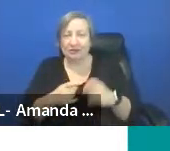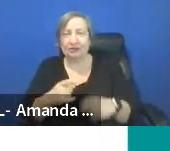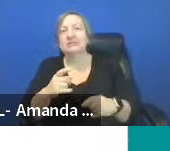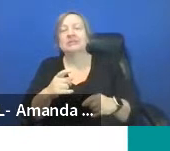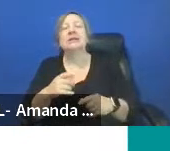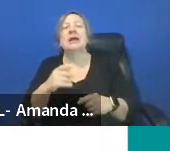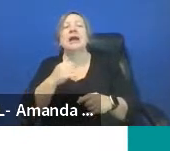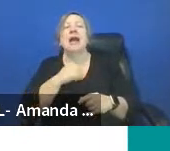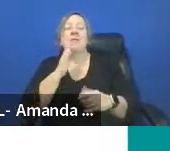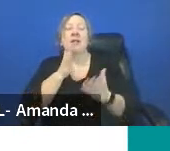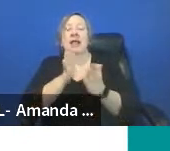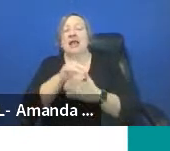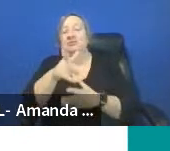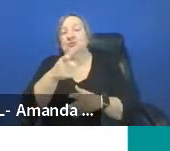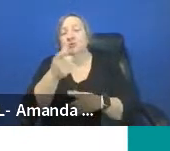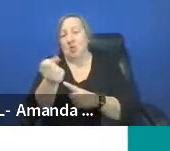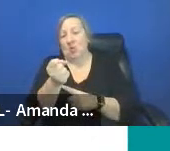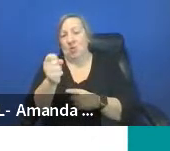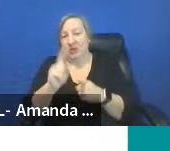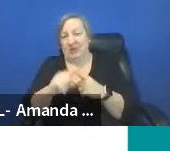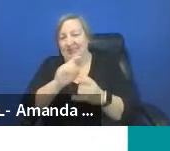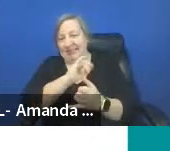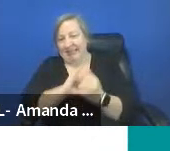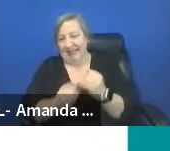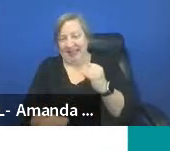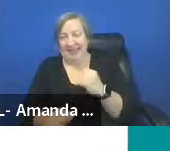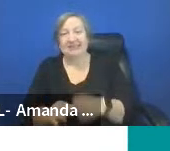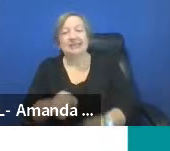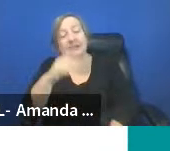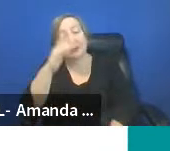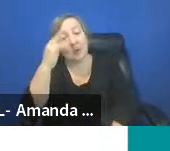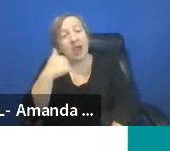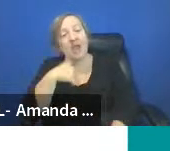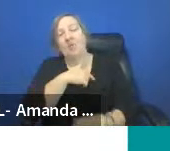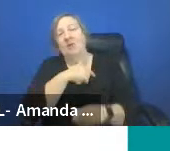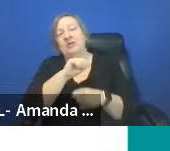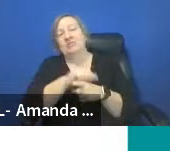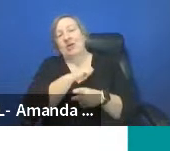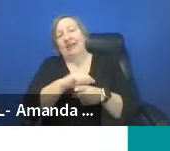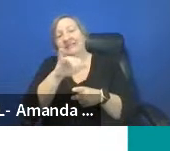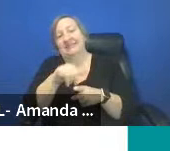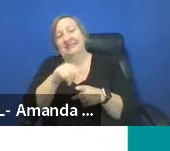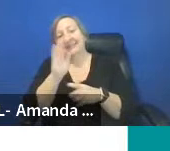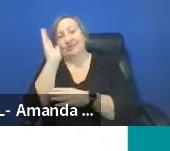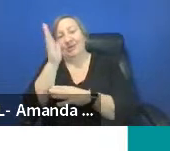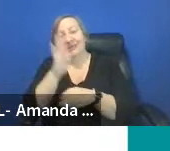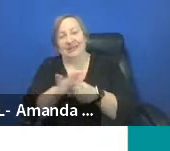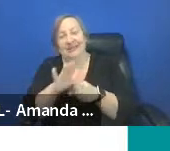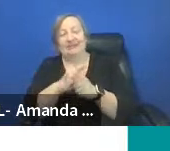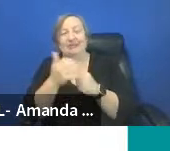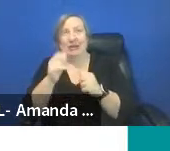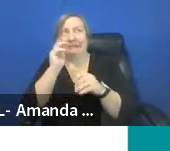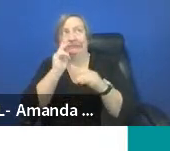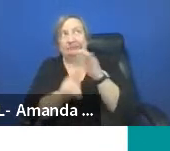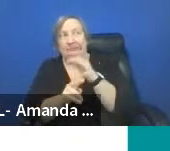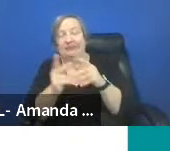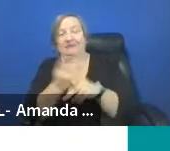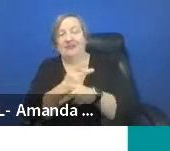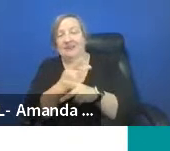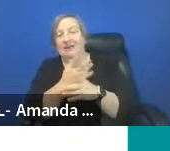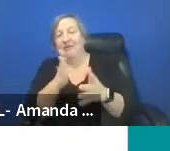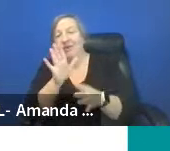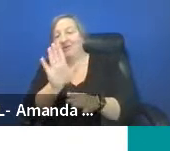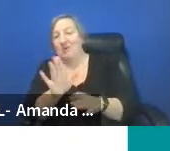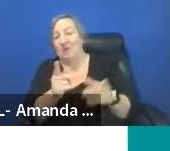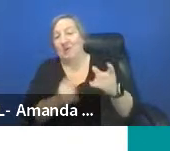to hold them until the end because we've practiced this presentation enough that we try to anticipate what questions you will ask. It